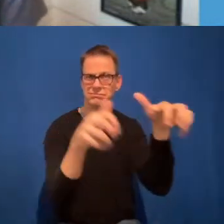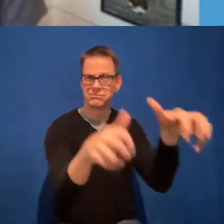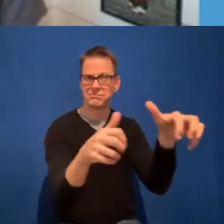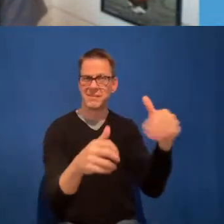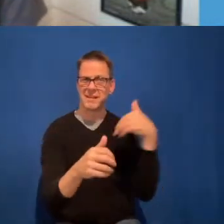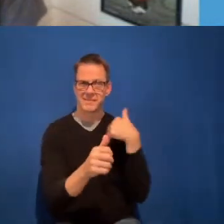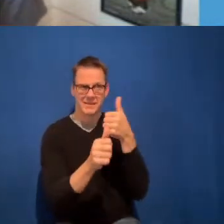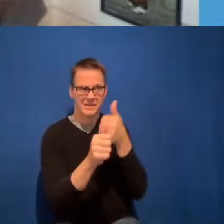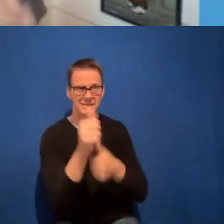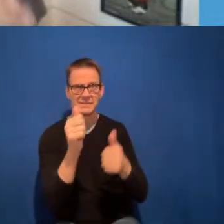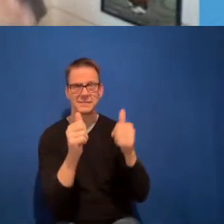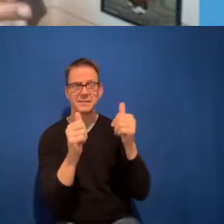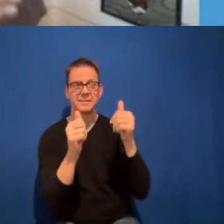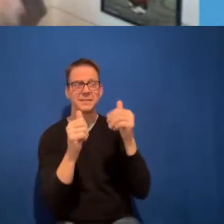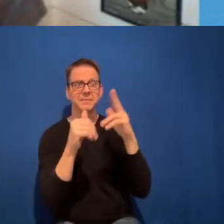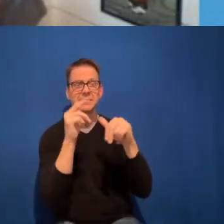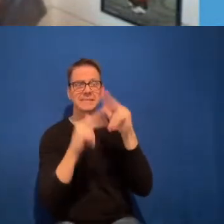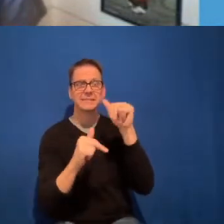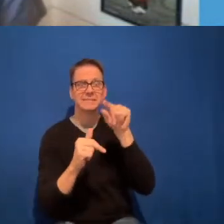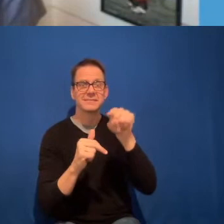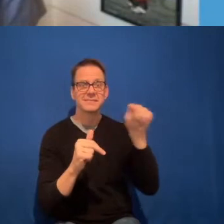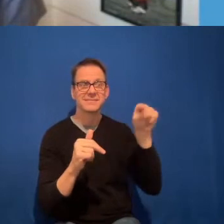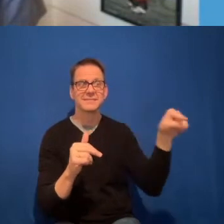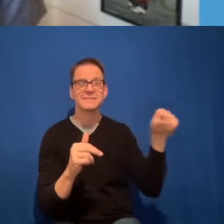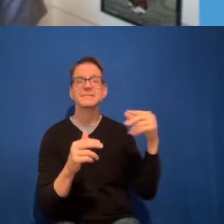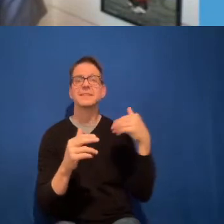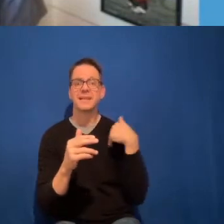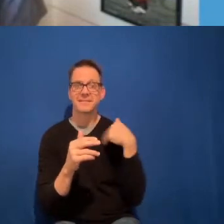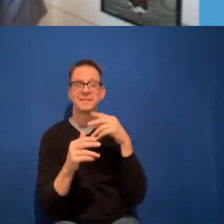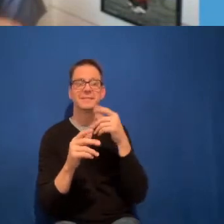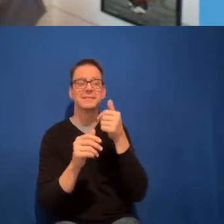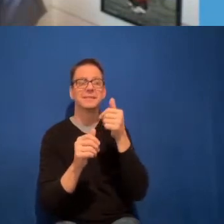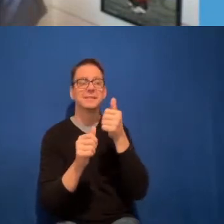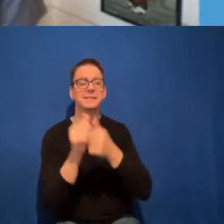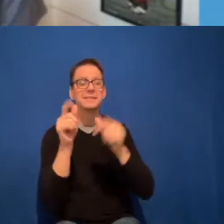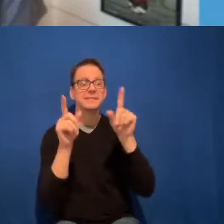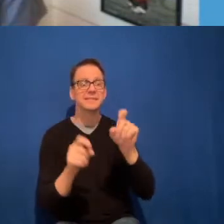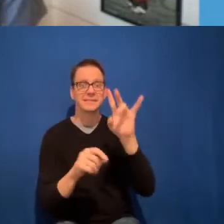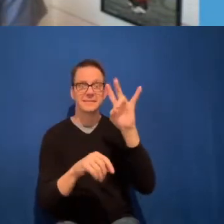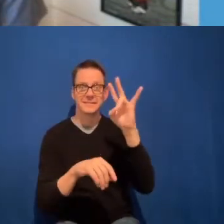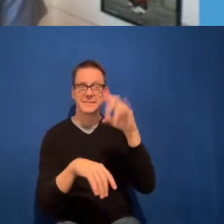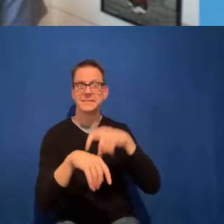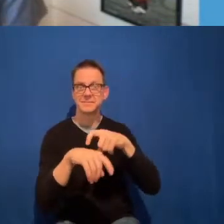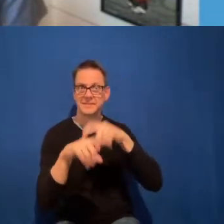I believe it's 7 tests per week. And they're really